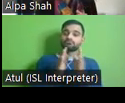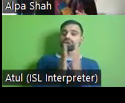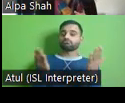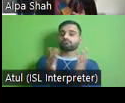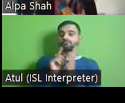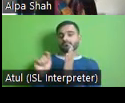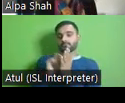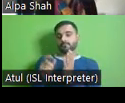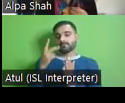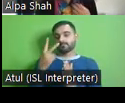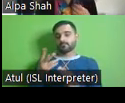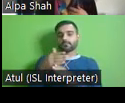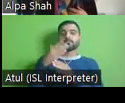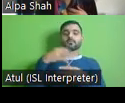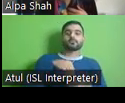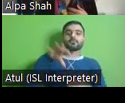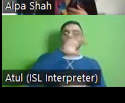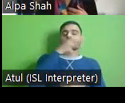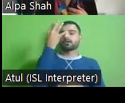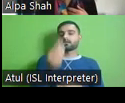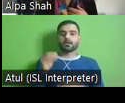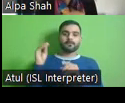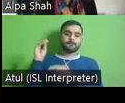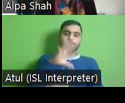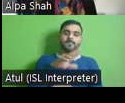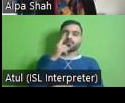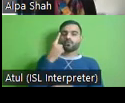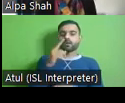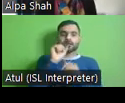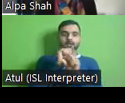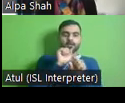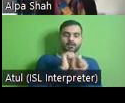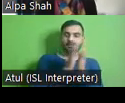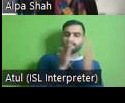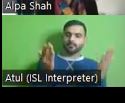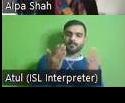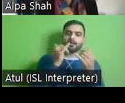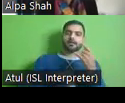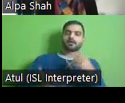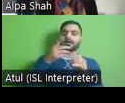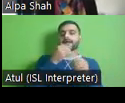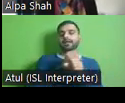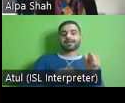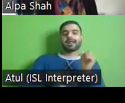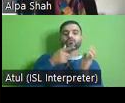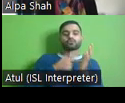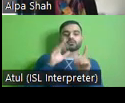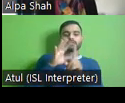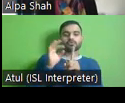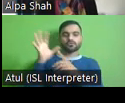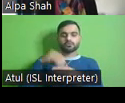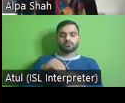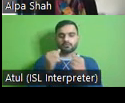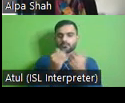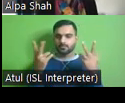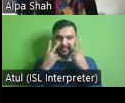In the Shadows of the State and Night March, and one co-authored book, Ground Down by Growth, and also a lot of